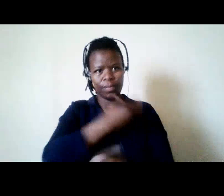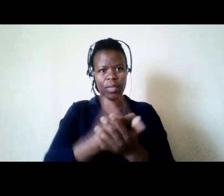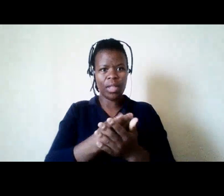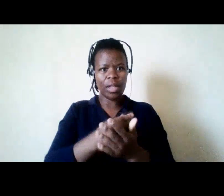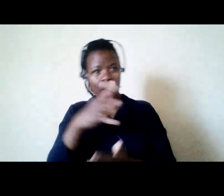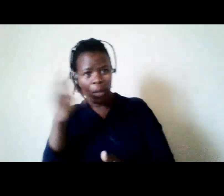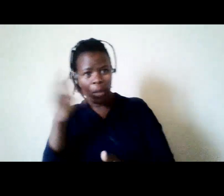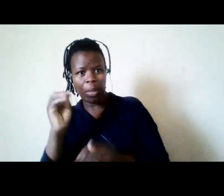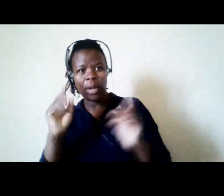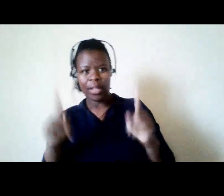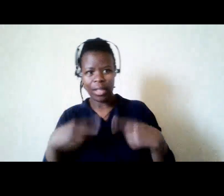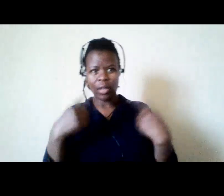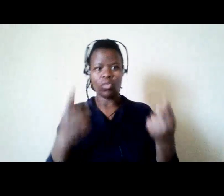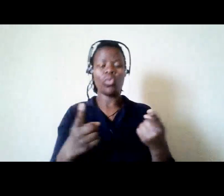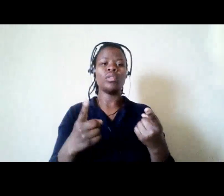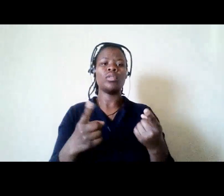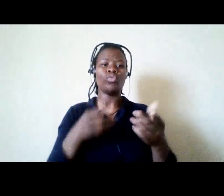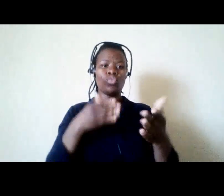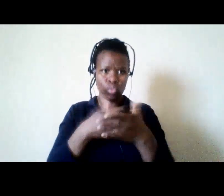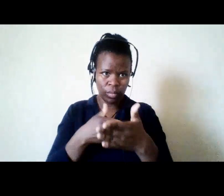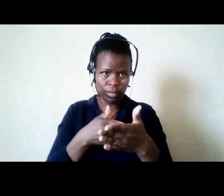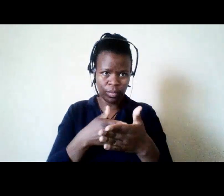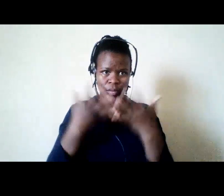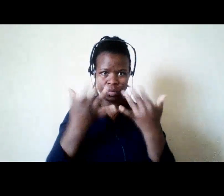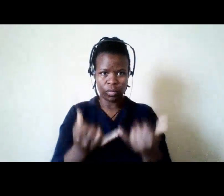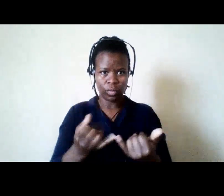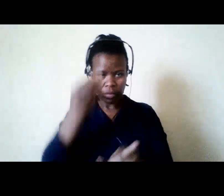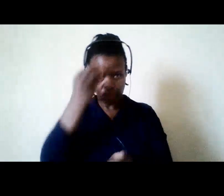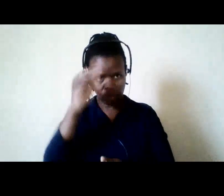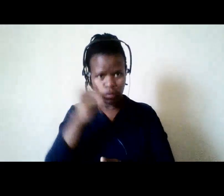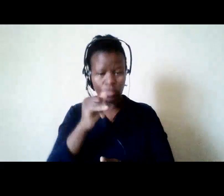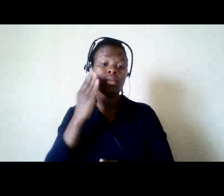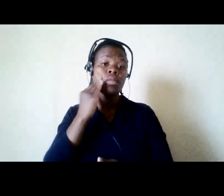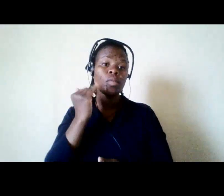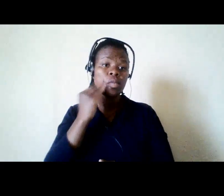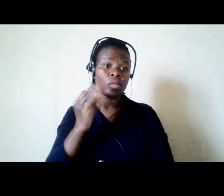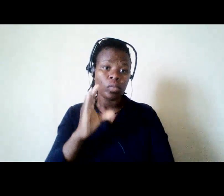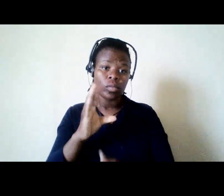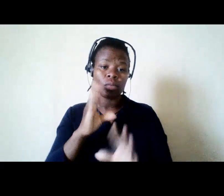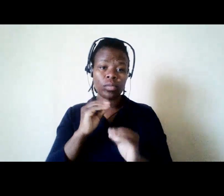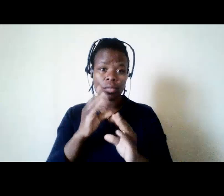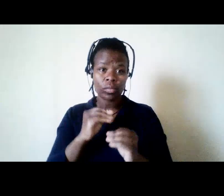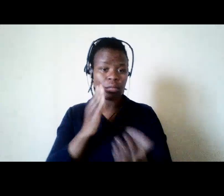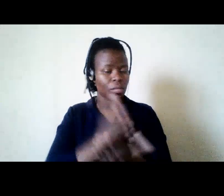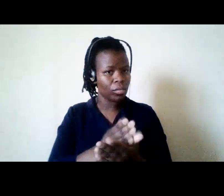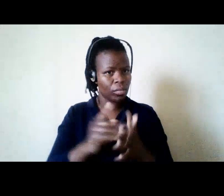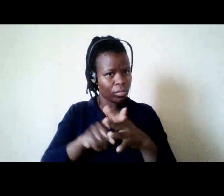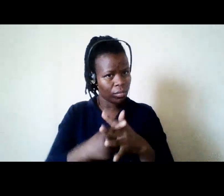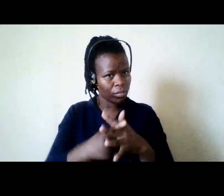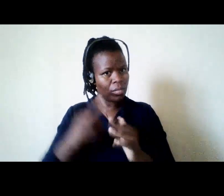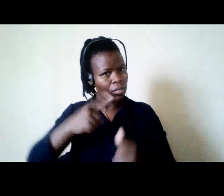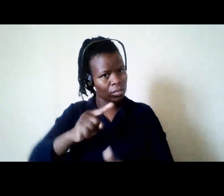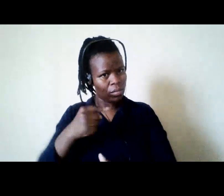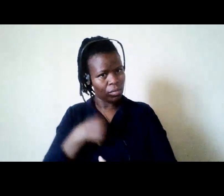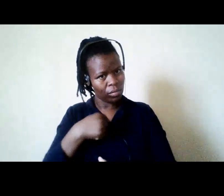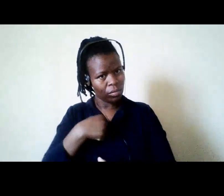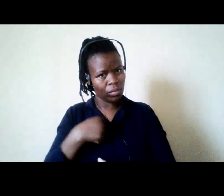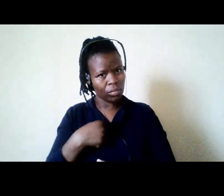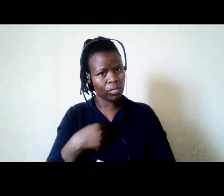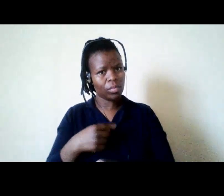continue with it because you understand. So that's why what Chantal says is actually, for me, is actually the answer. The problem lies with